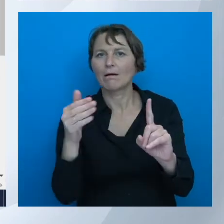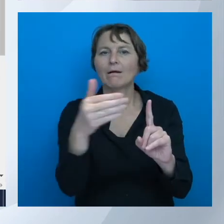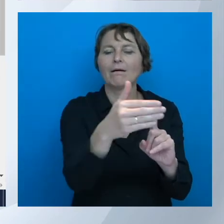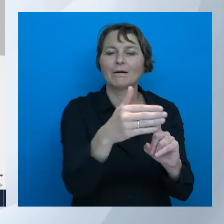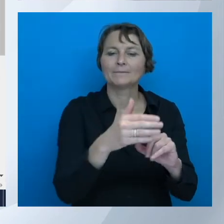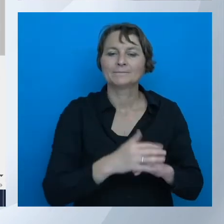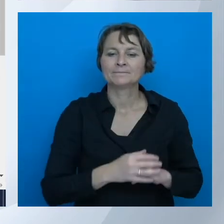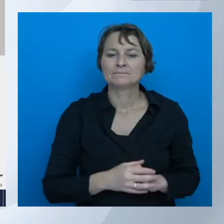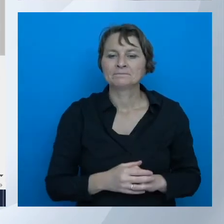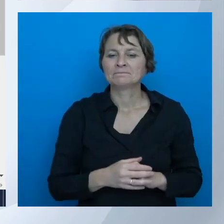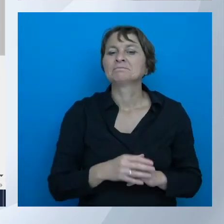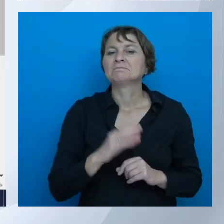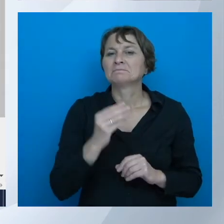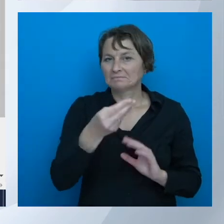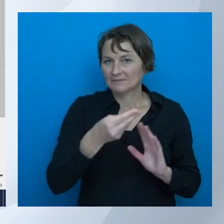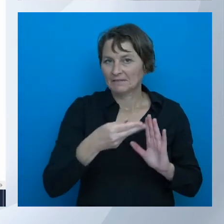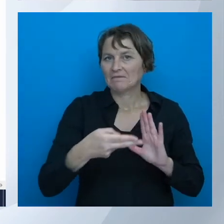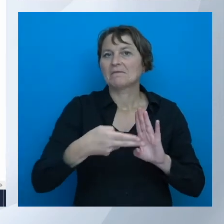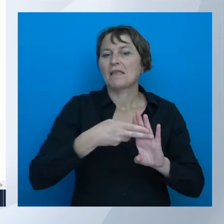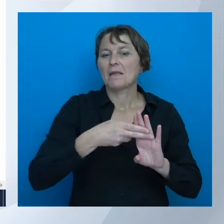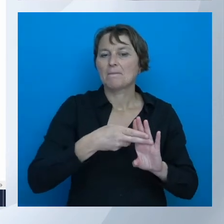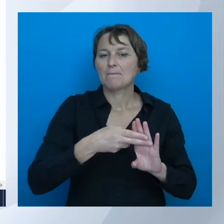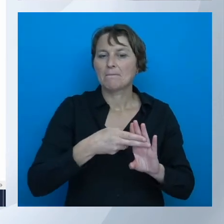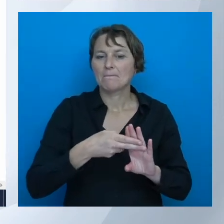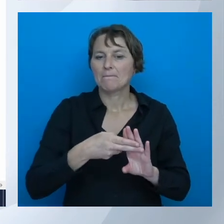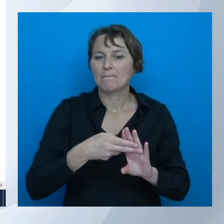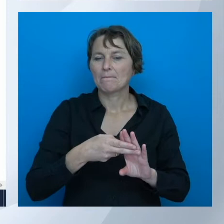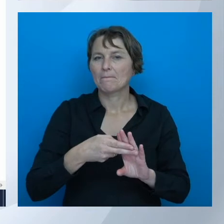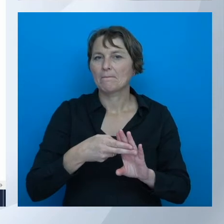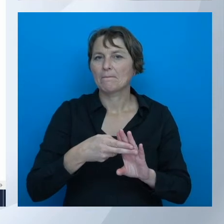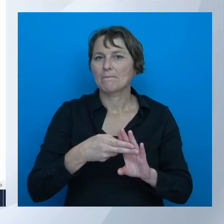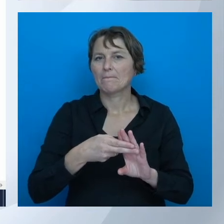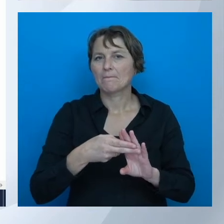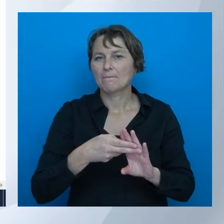so all's good there. And then you can do some